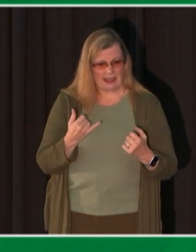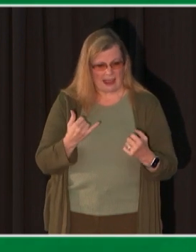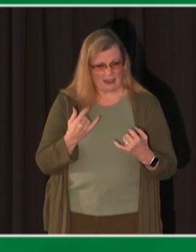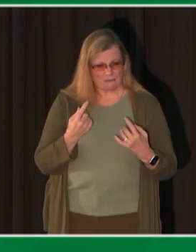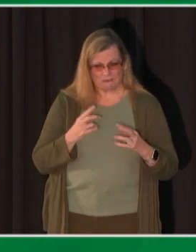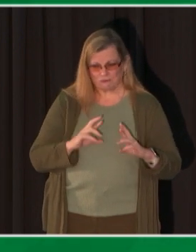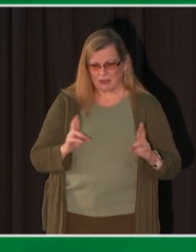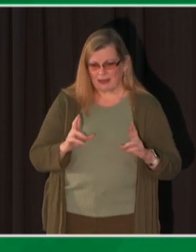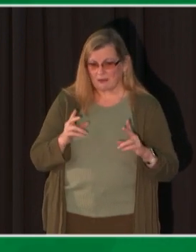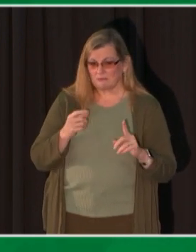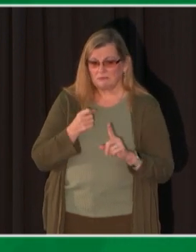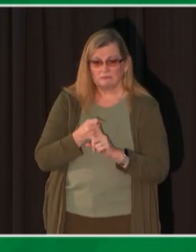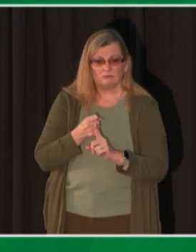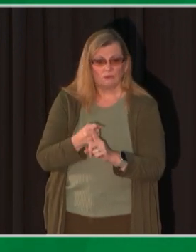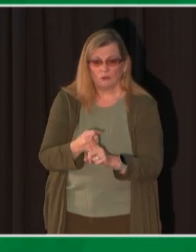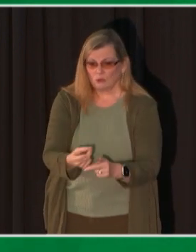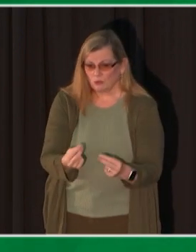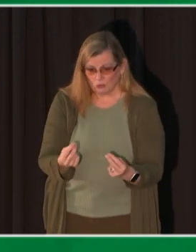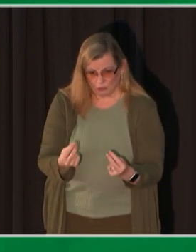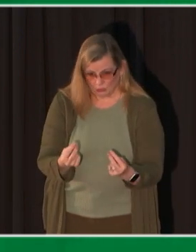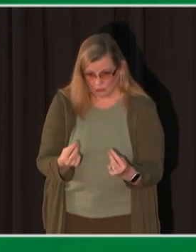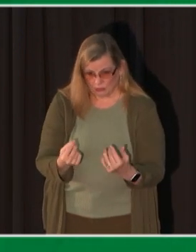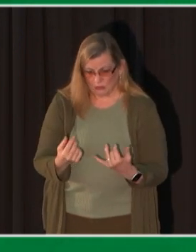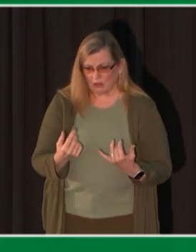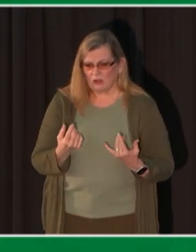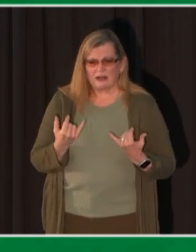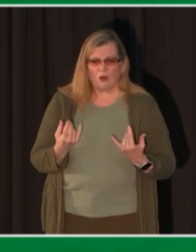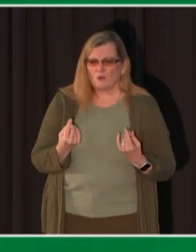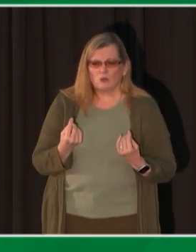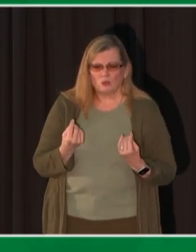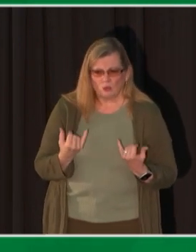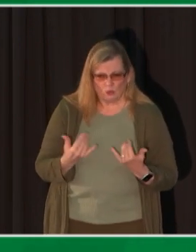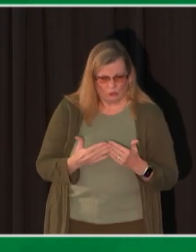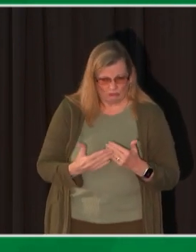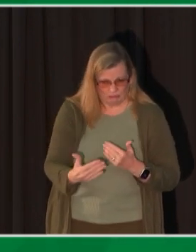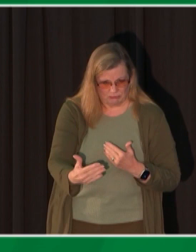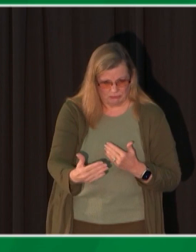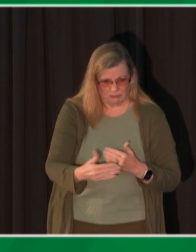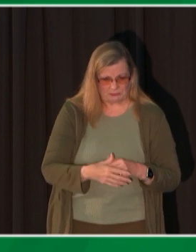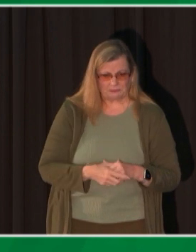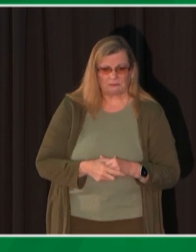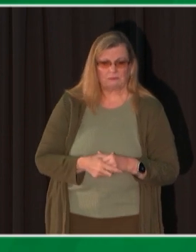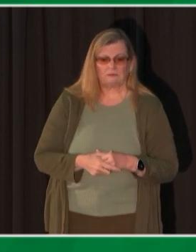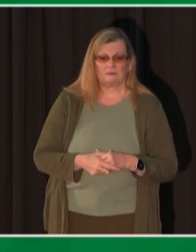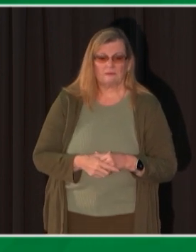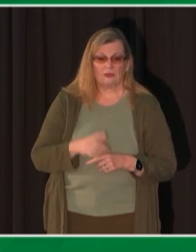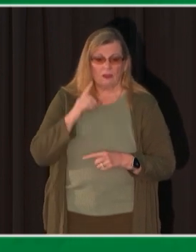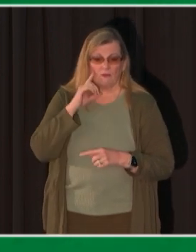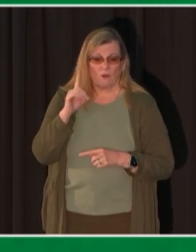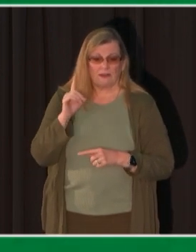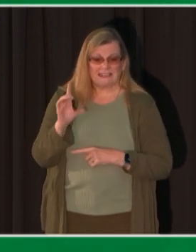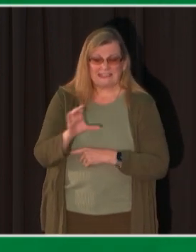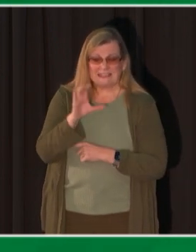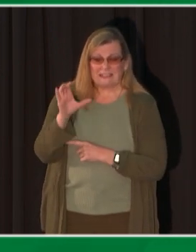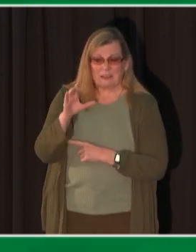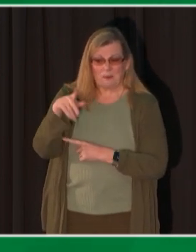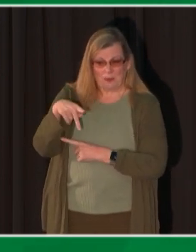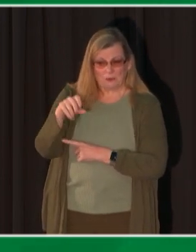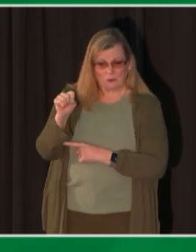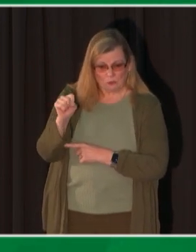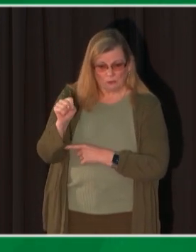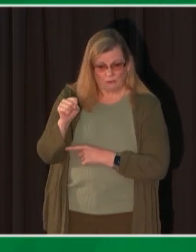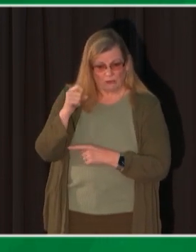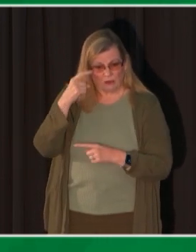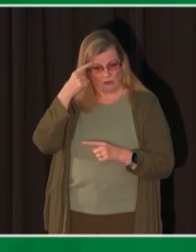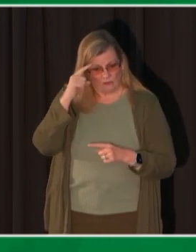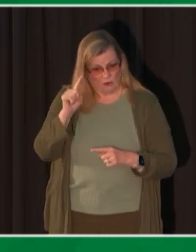now about this school year. And that is that for DC public schools and for our public charter